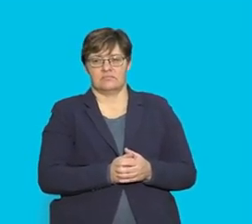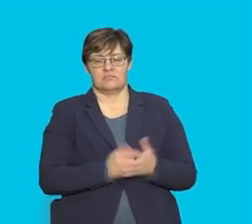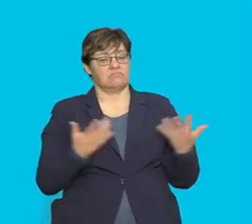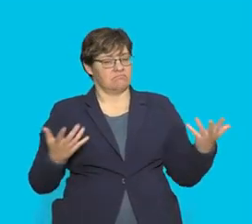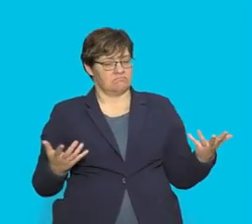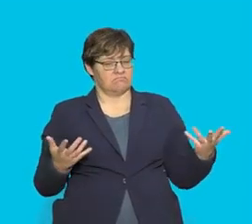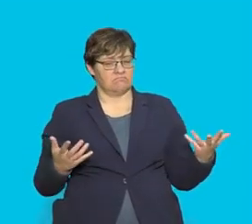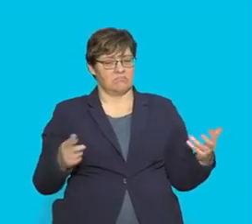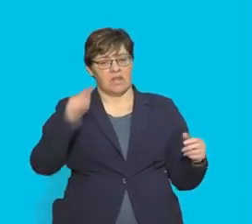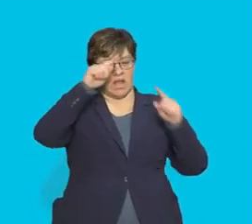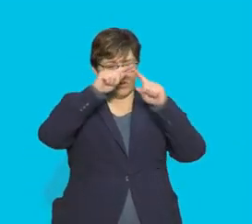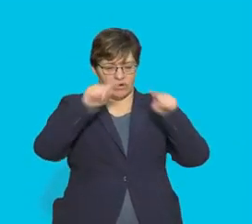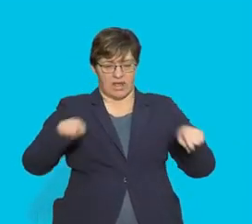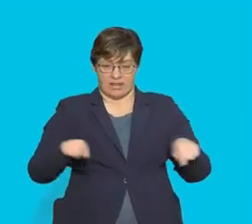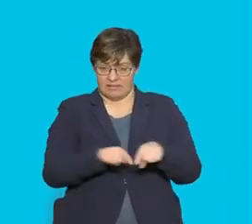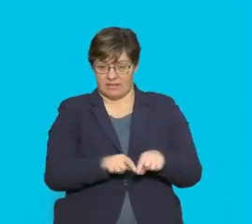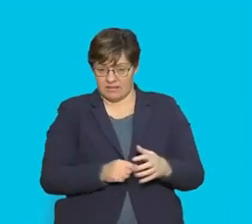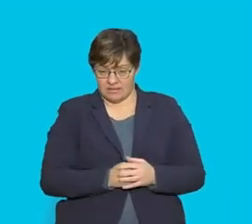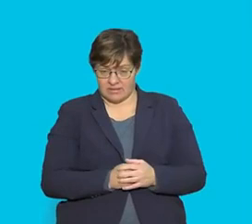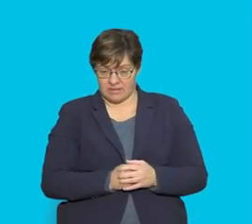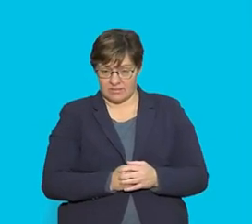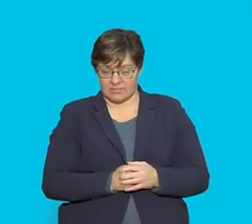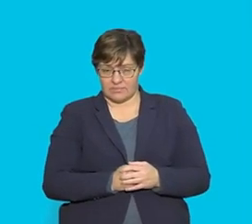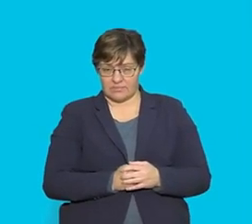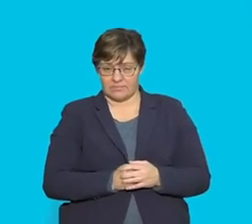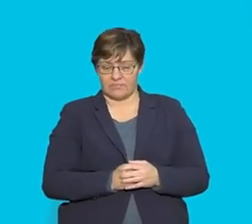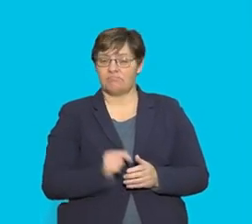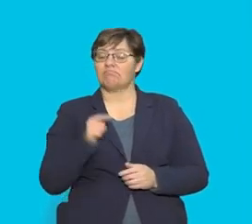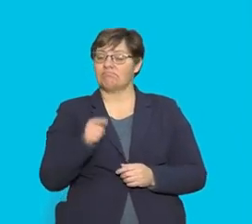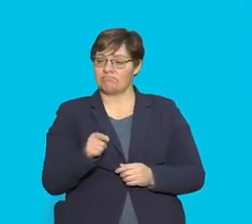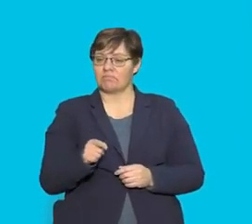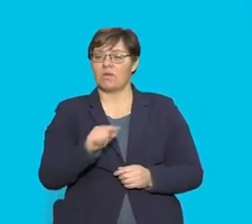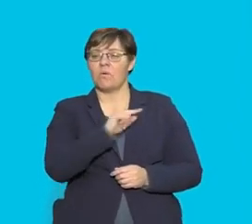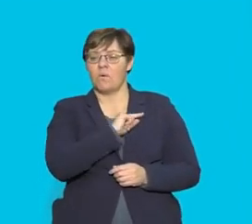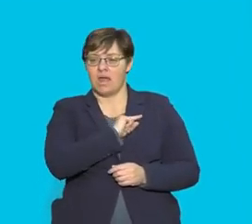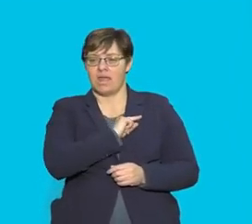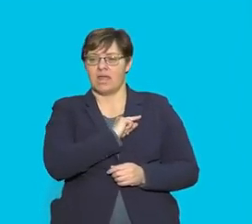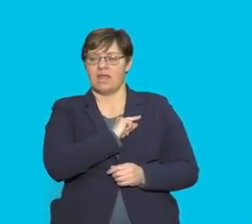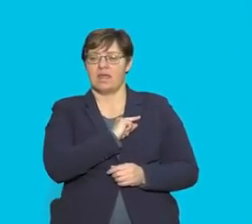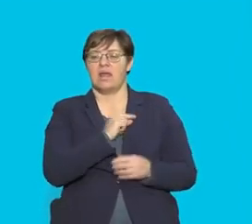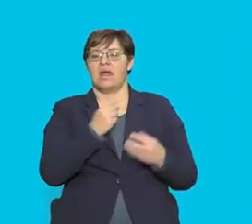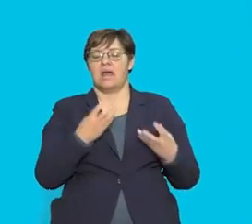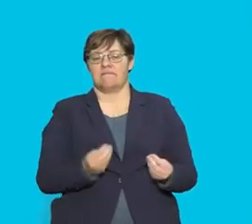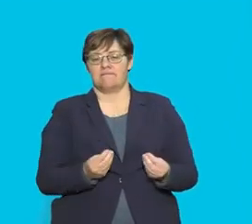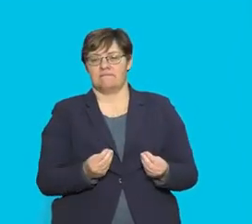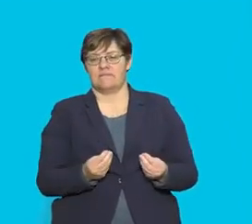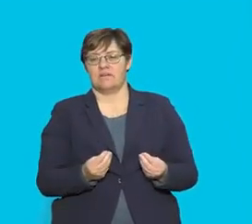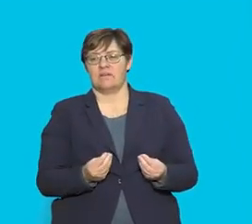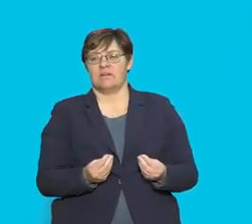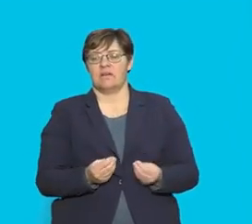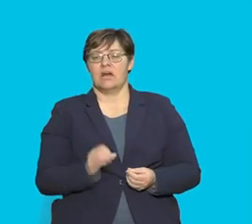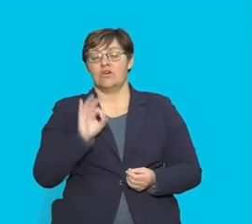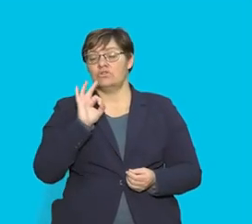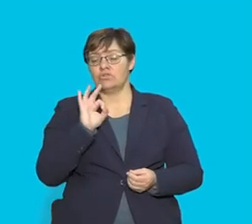AC. Voila, this becomes a triangle. And triangle, why? Because of the fact that